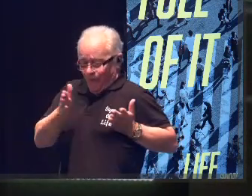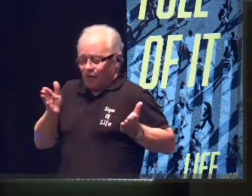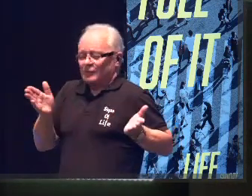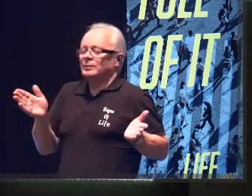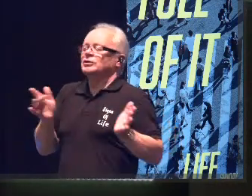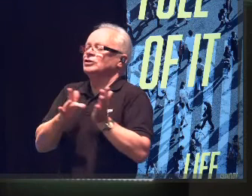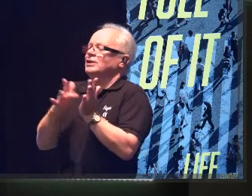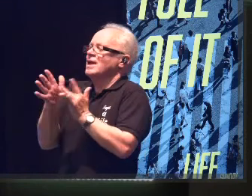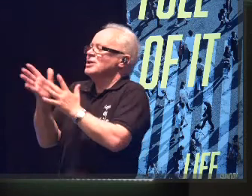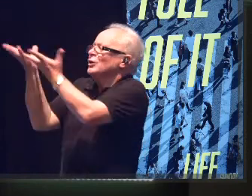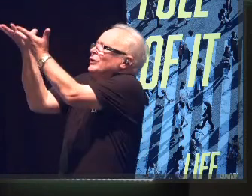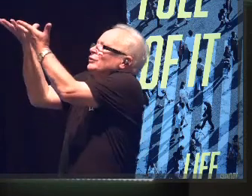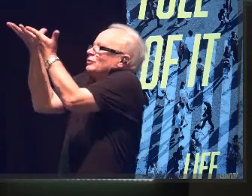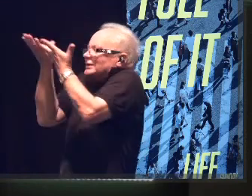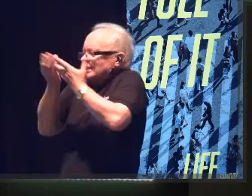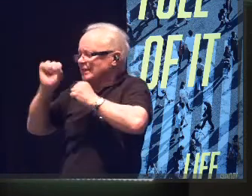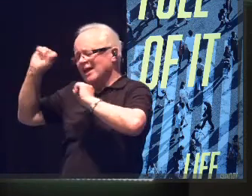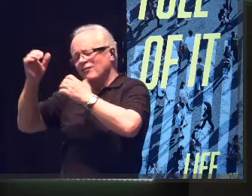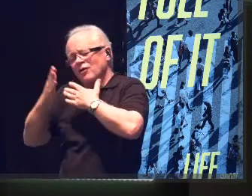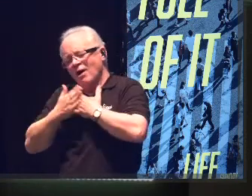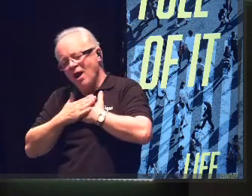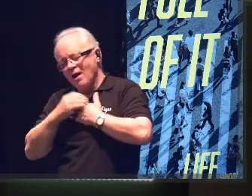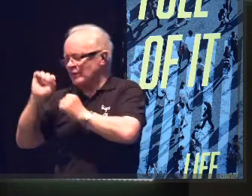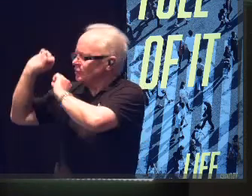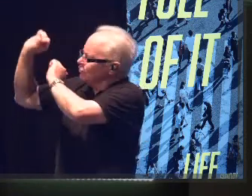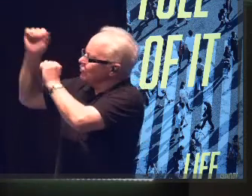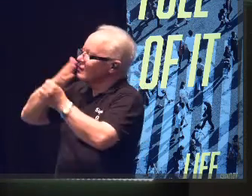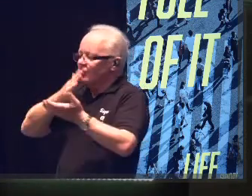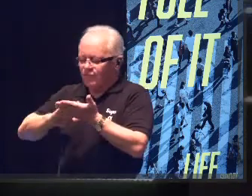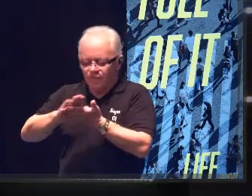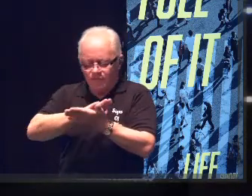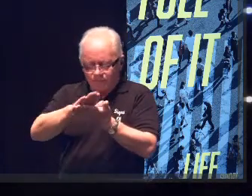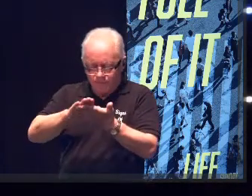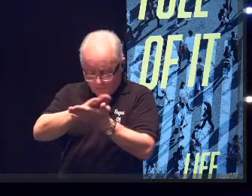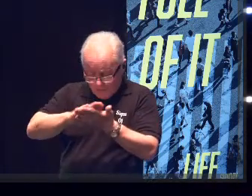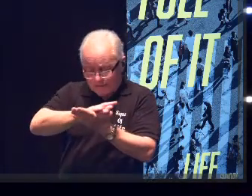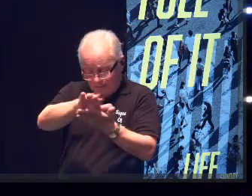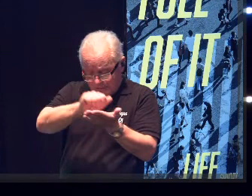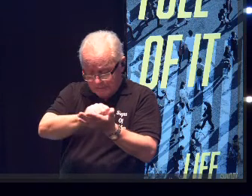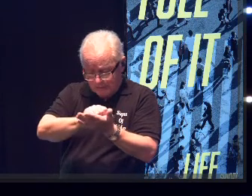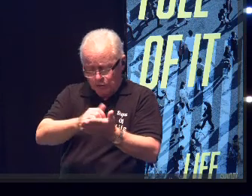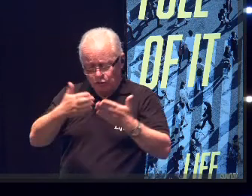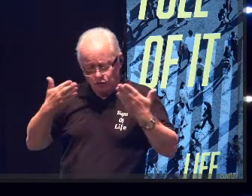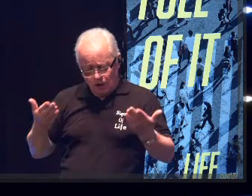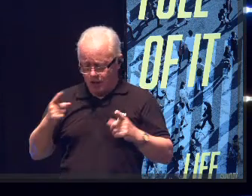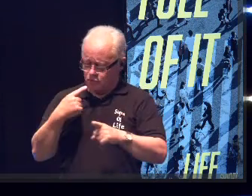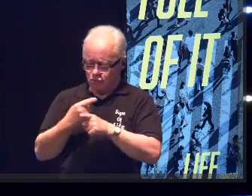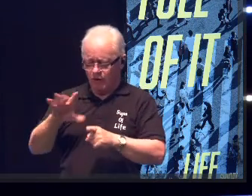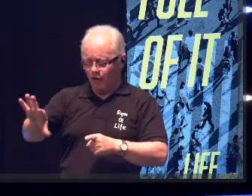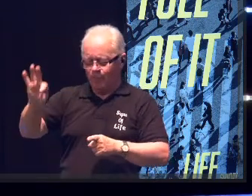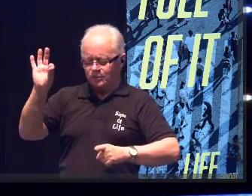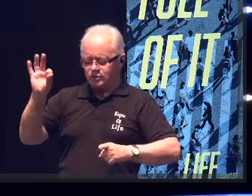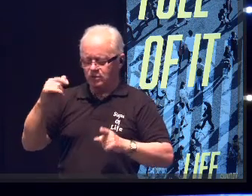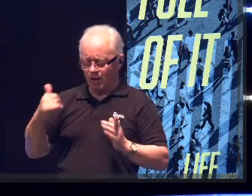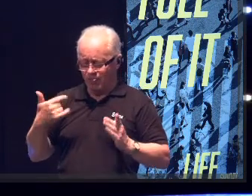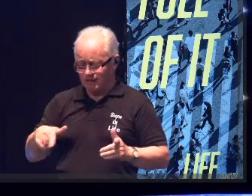and his forgiveness and his acceptance. But now is an opportunity for you to do so. You know, this is a serious